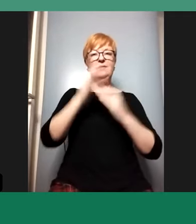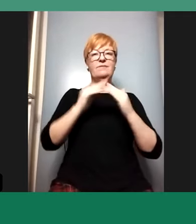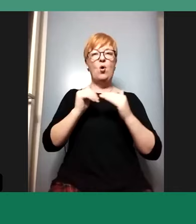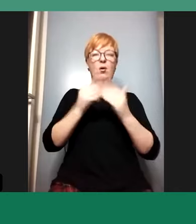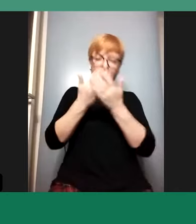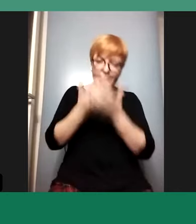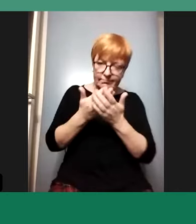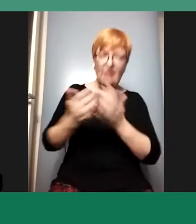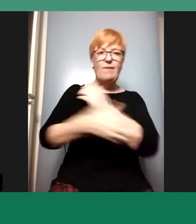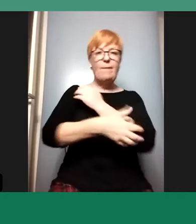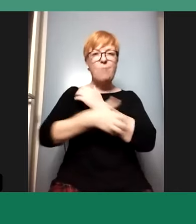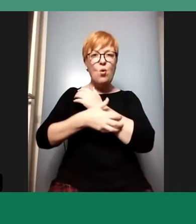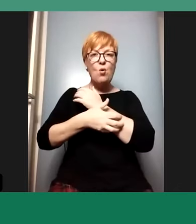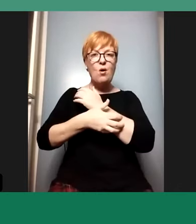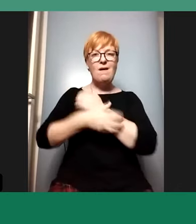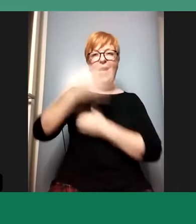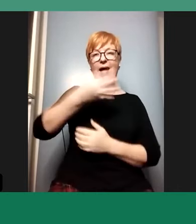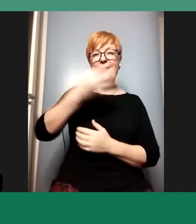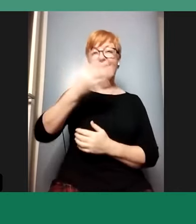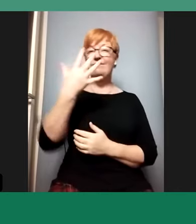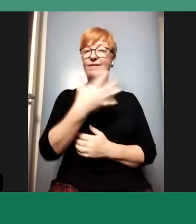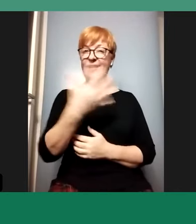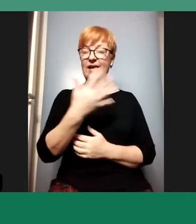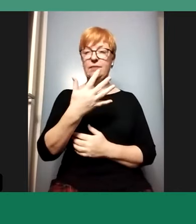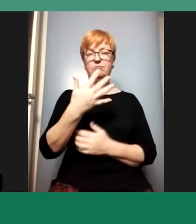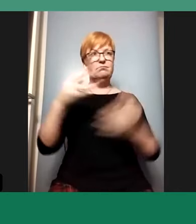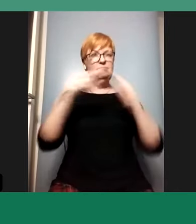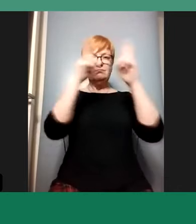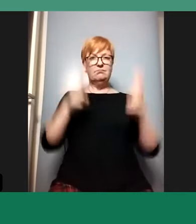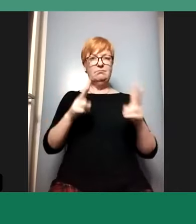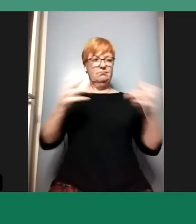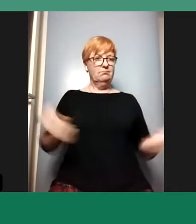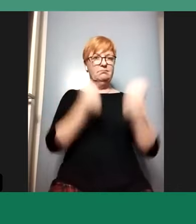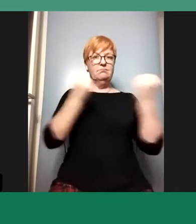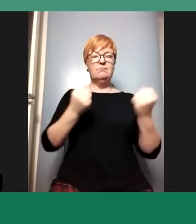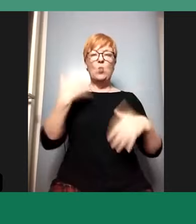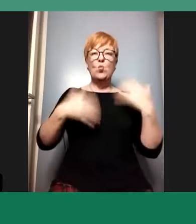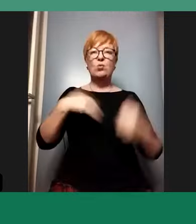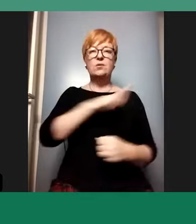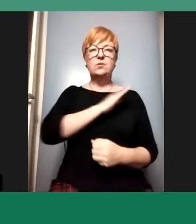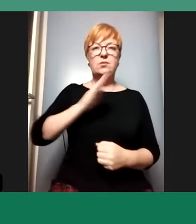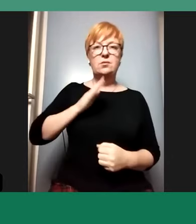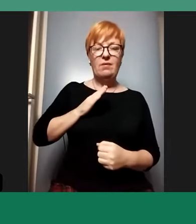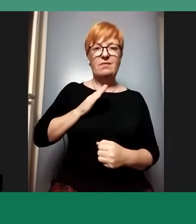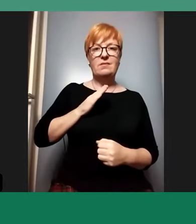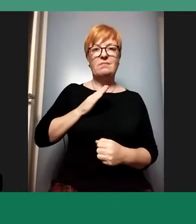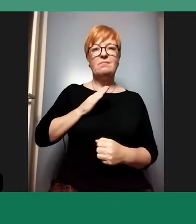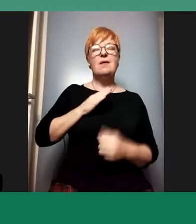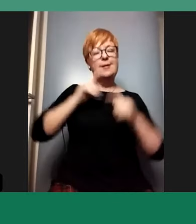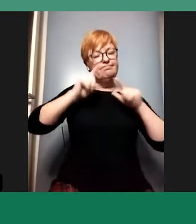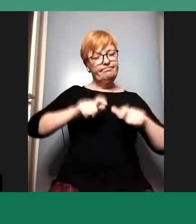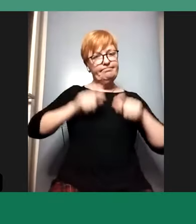strong house for wounded soldiers, with wild mint in the troughs, retains its history.